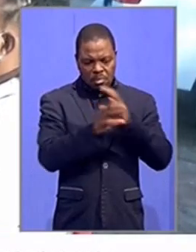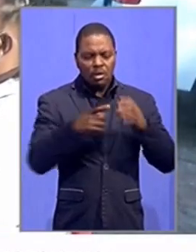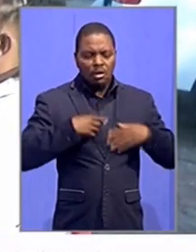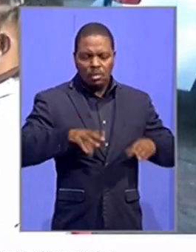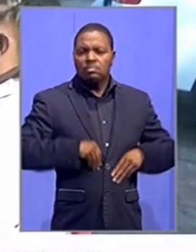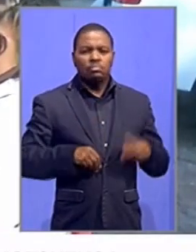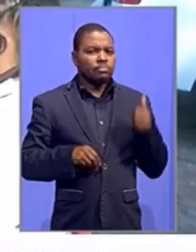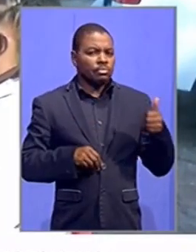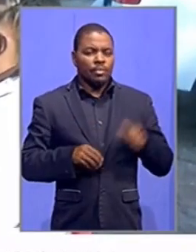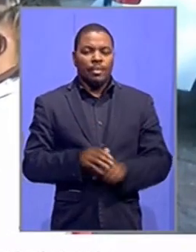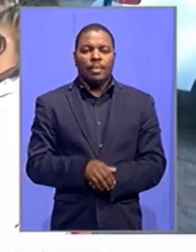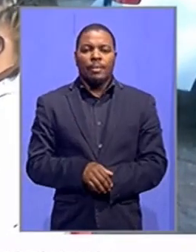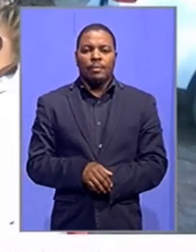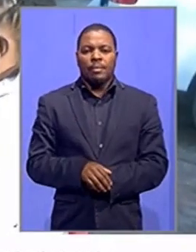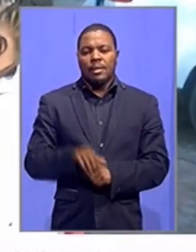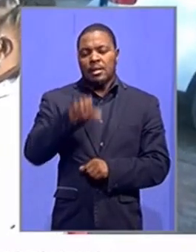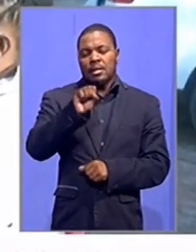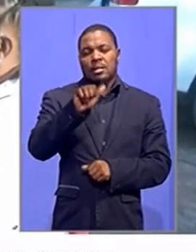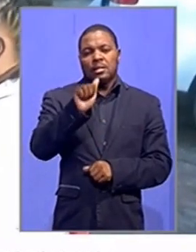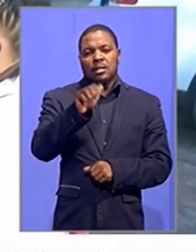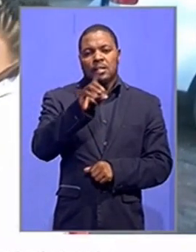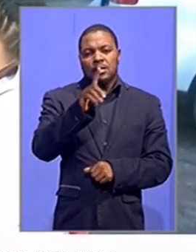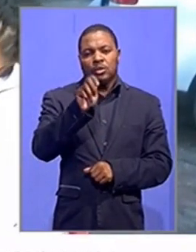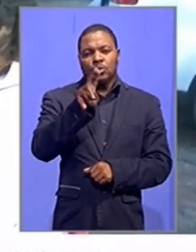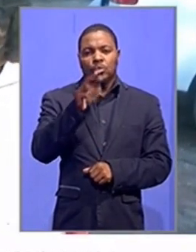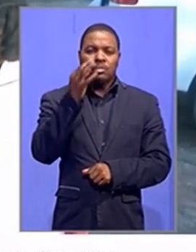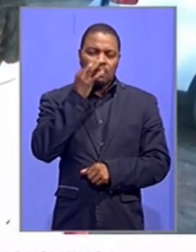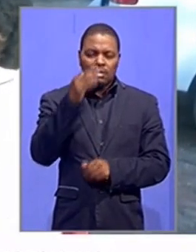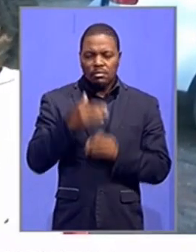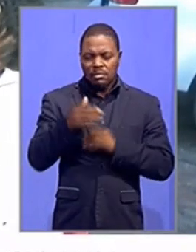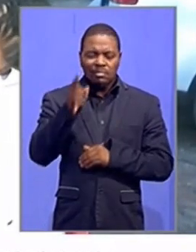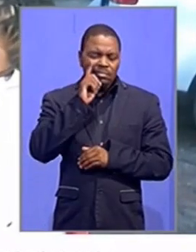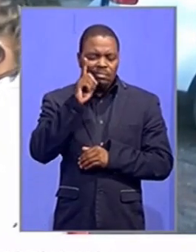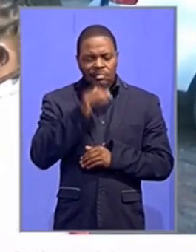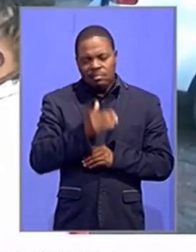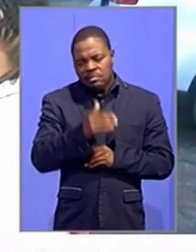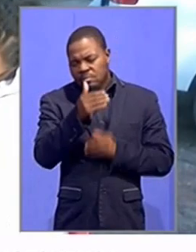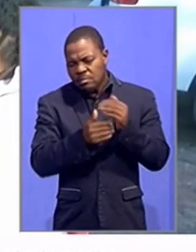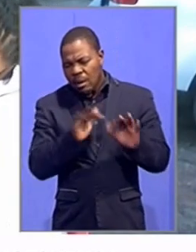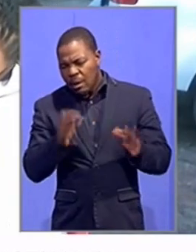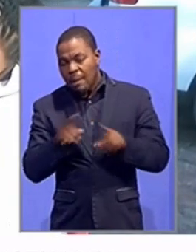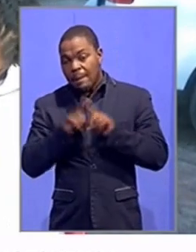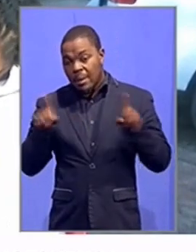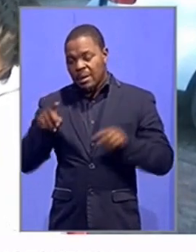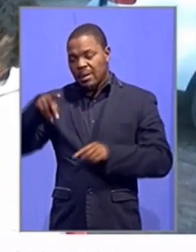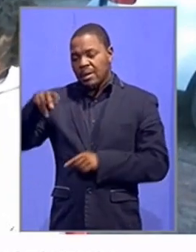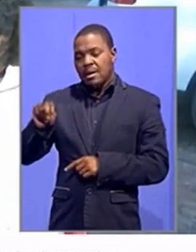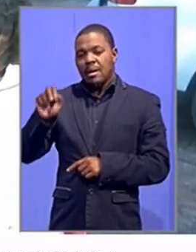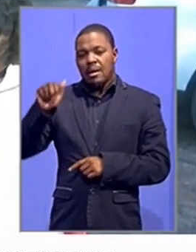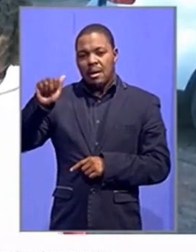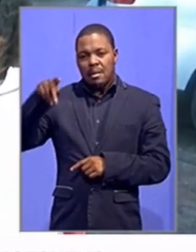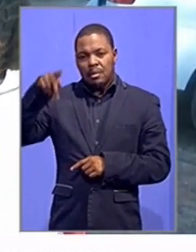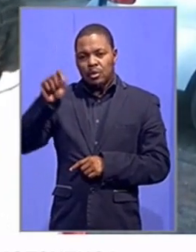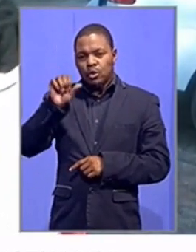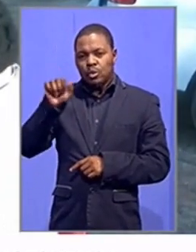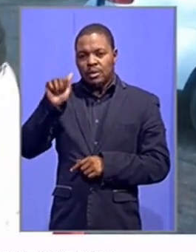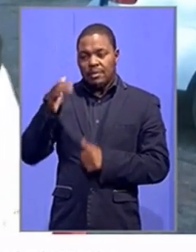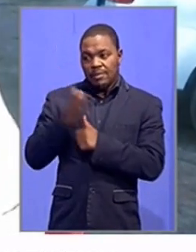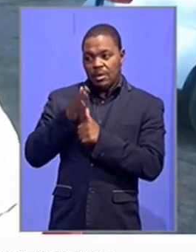fa SATU e re e tla dirisa dibeke tse di mmalwa tse go kaela tlhoko maemo, NAPTOSA yona e re tla batla dikarabo go ba